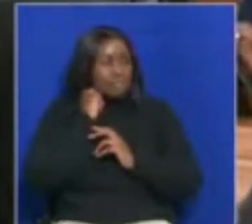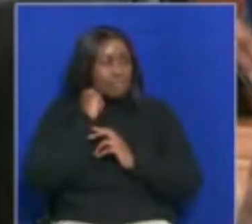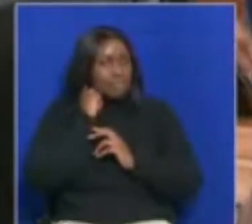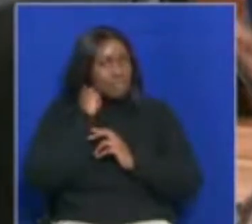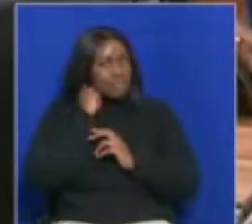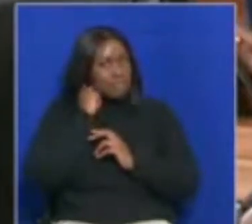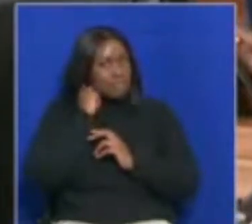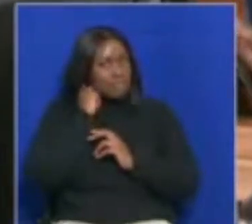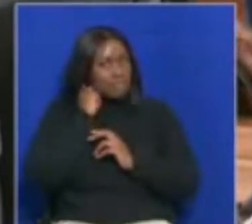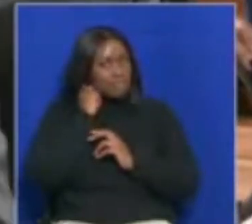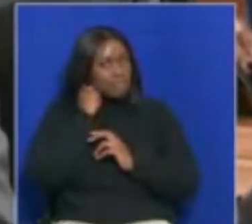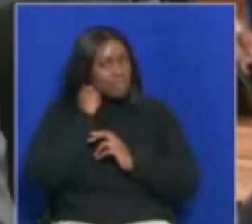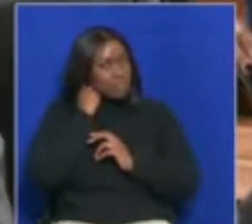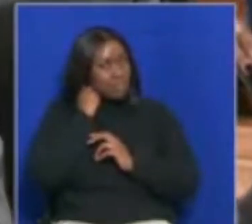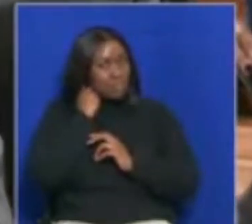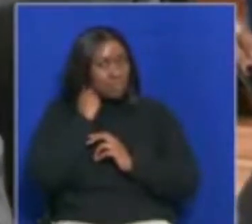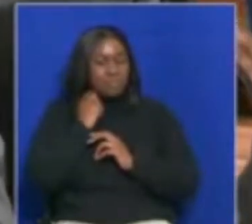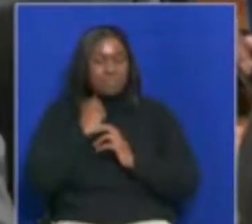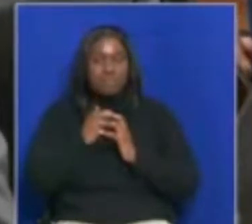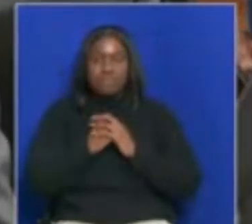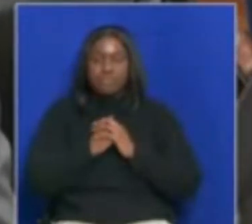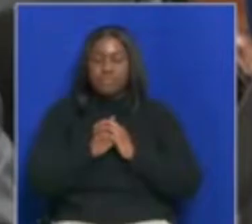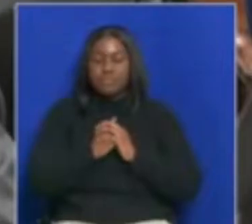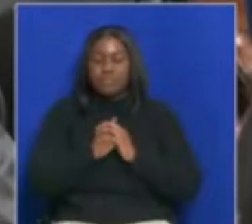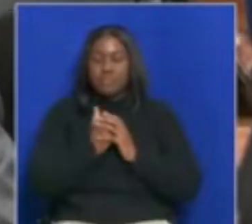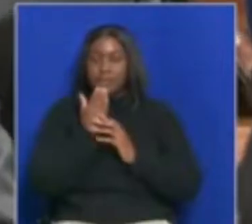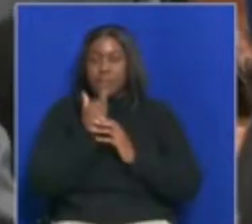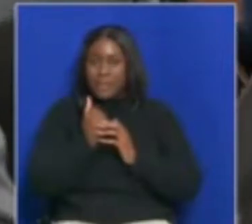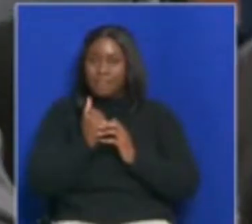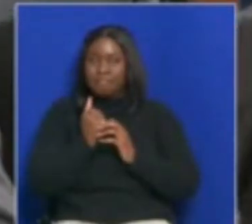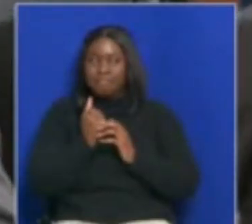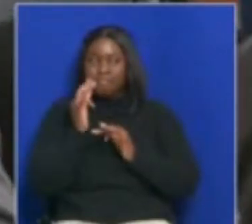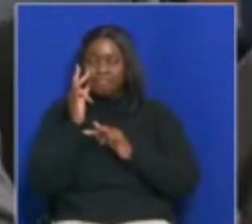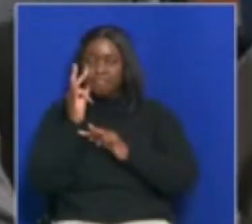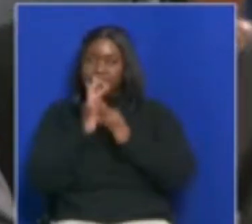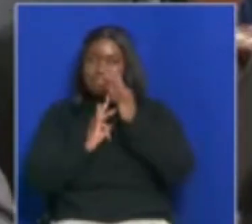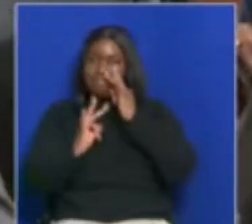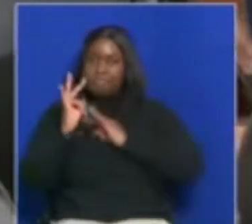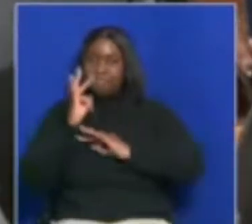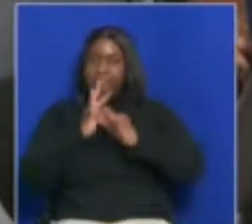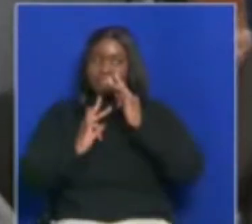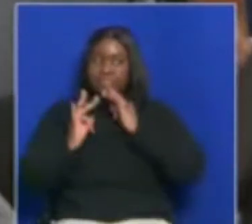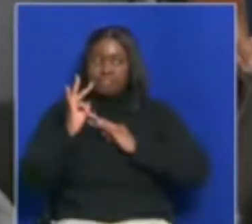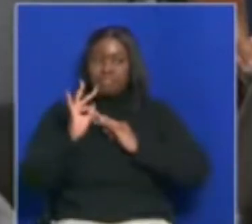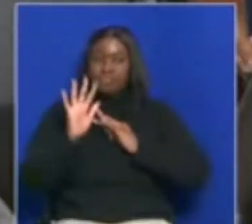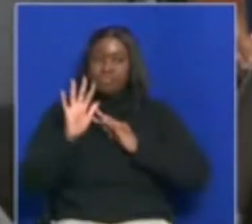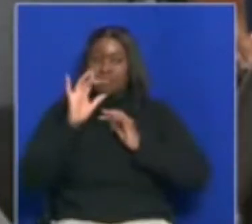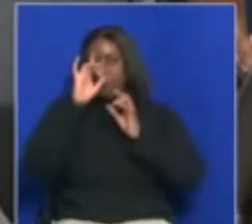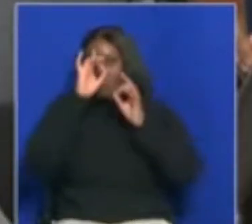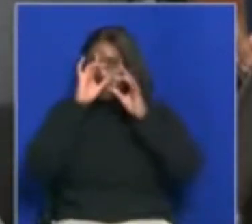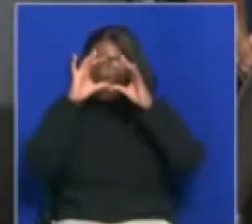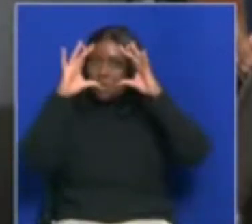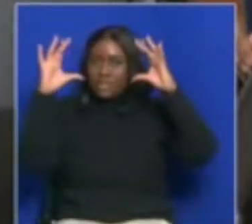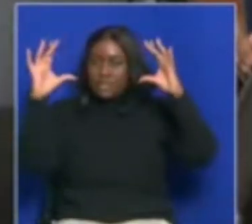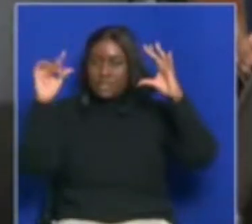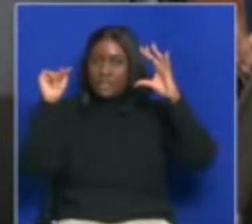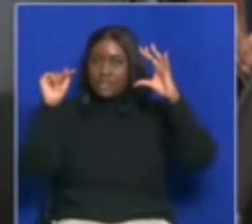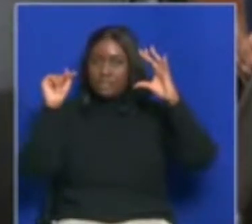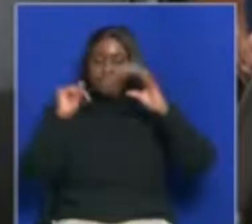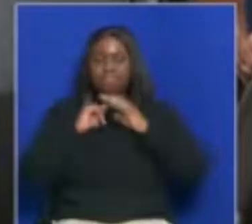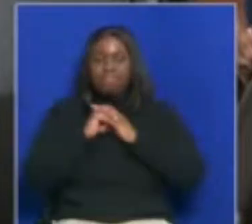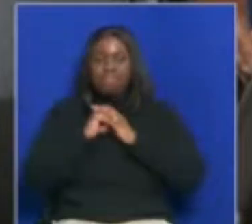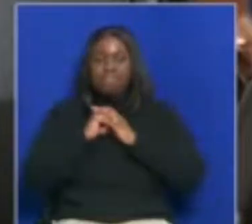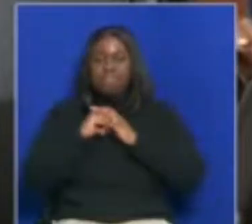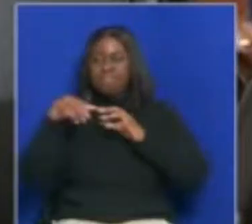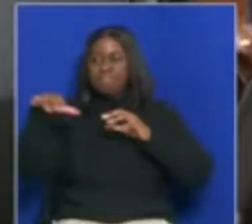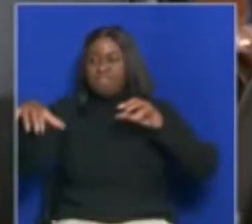by just talking briefly about, to provide the context of turf wars between gangs involved in the